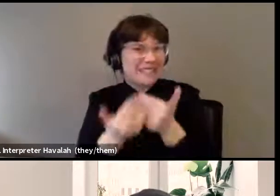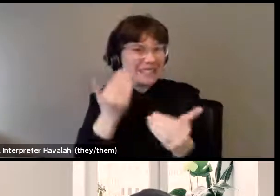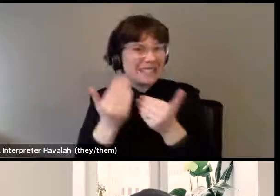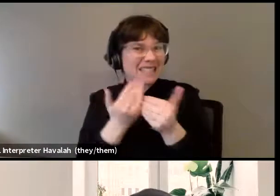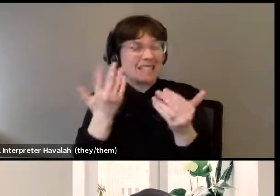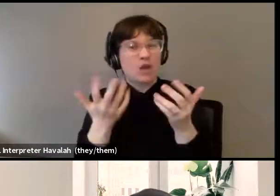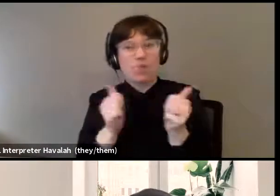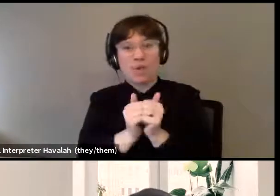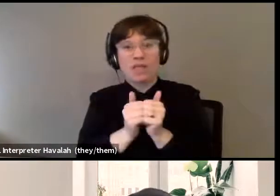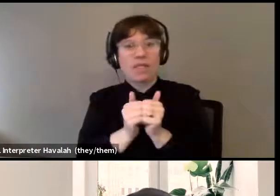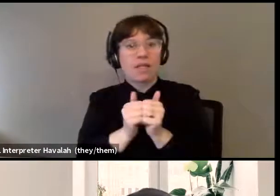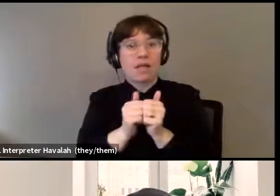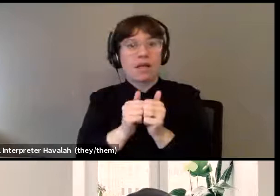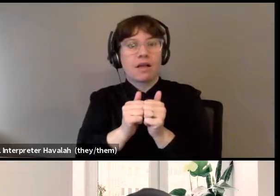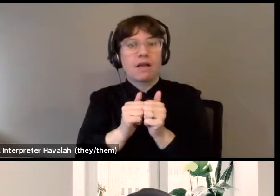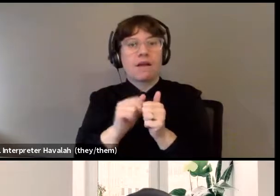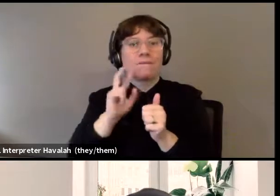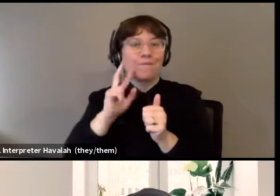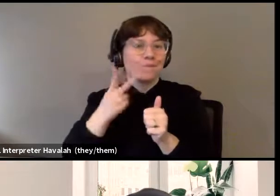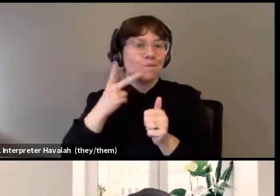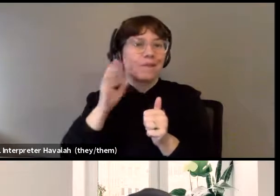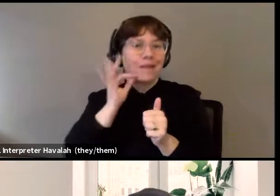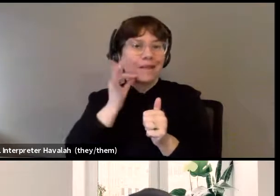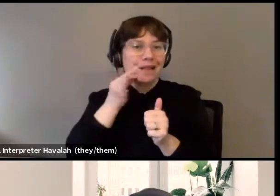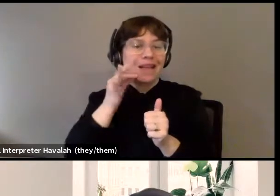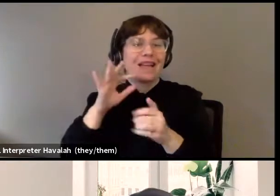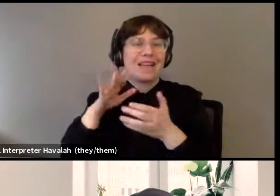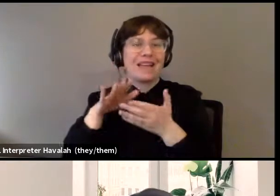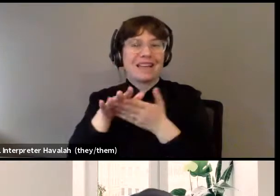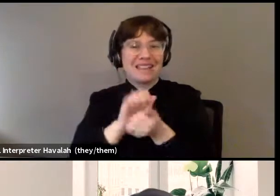cleansing products. How